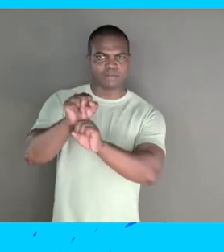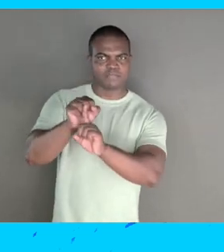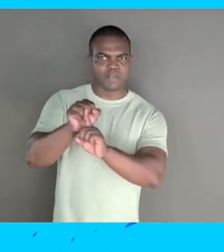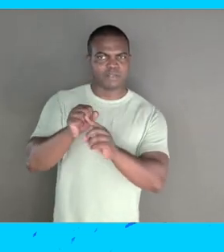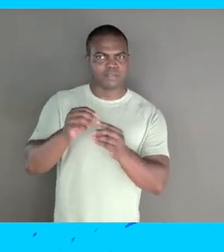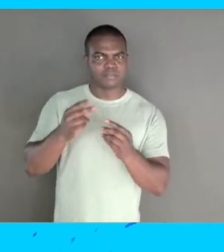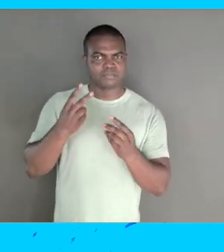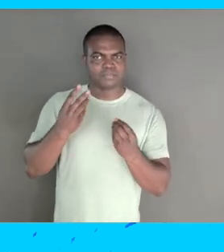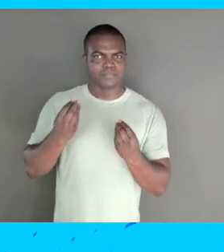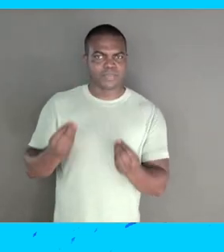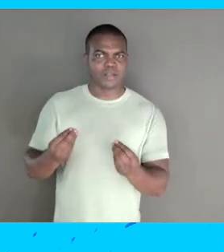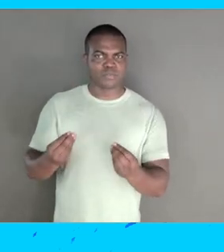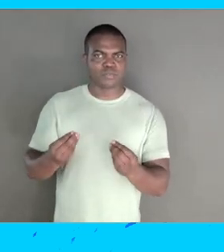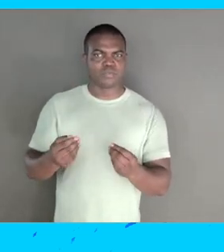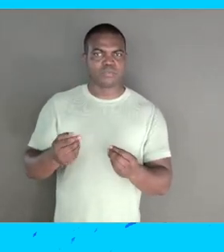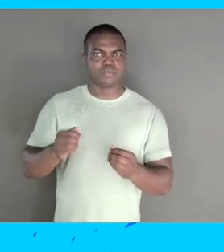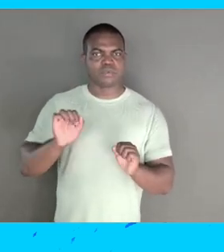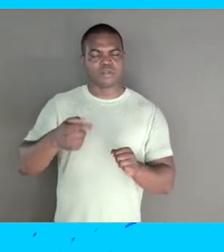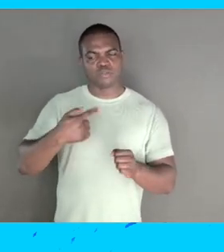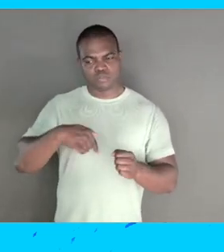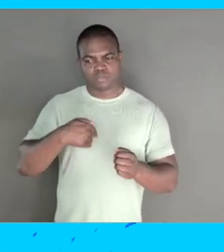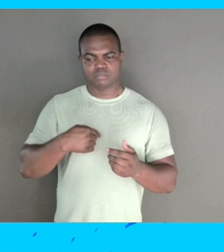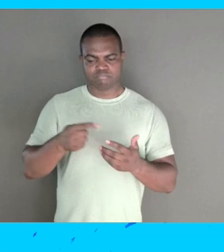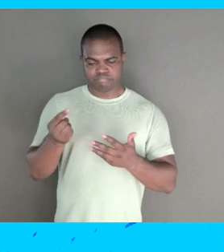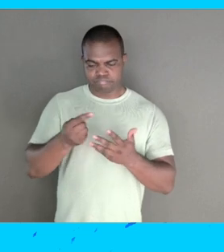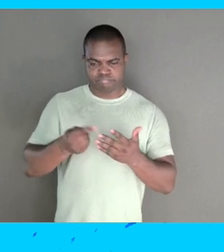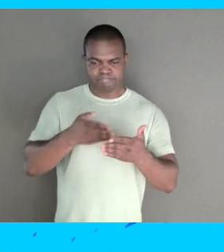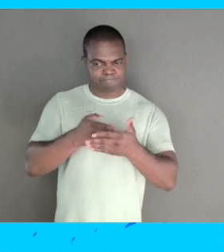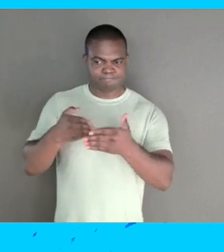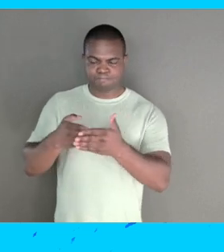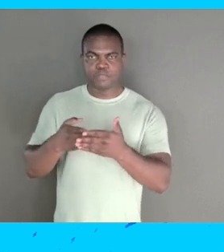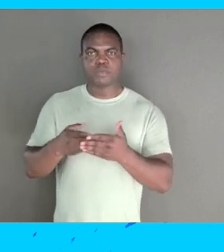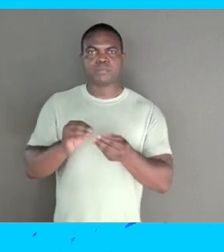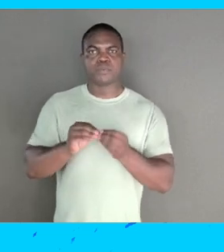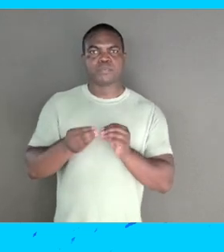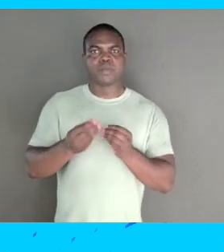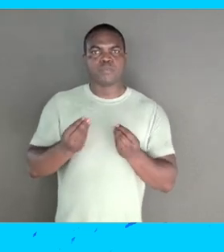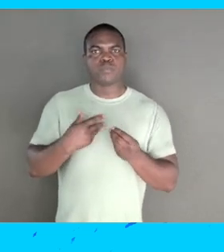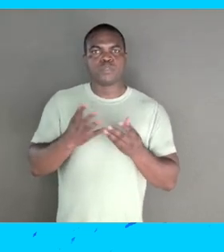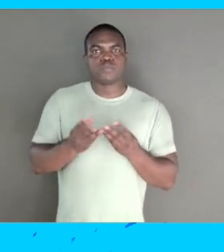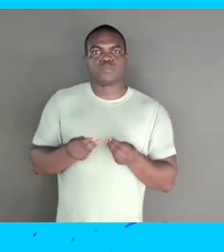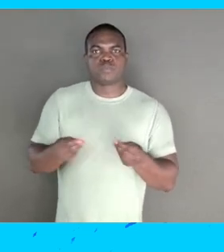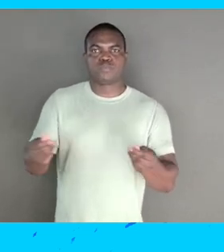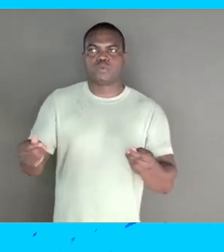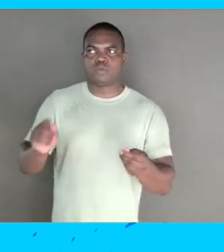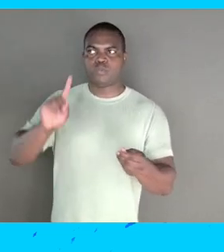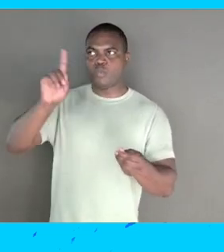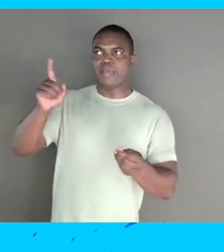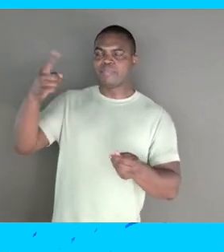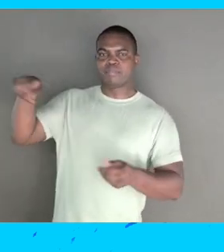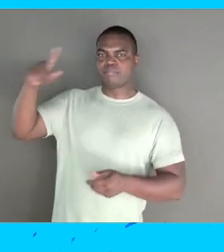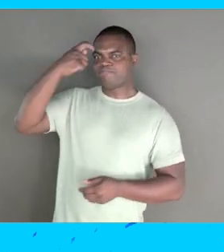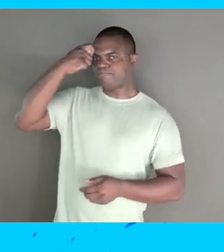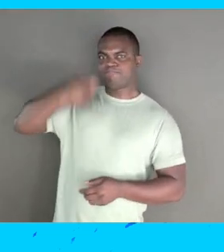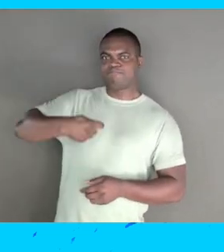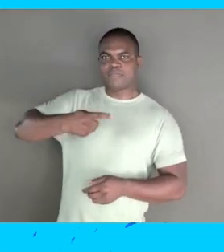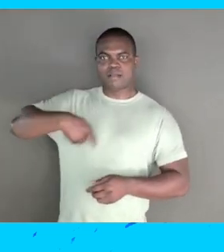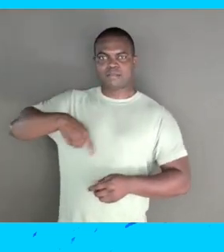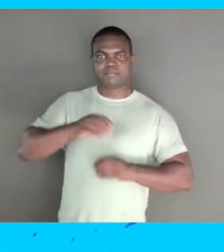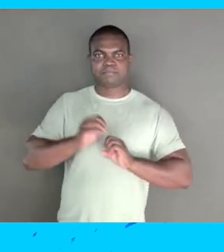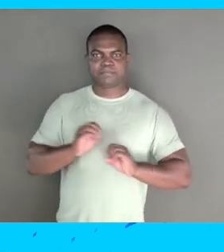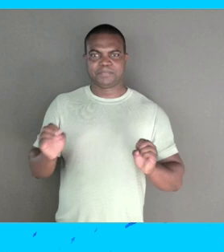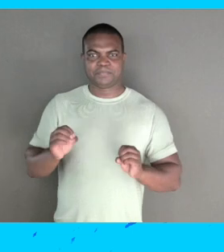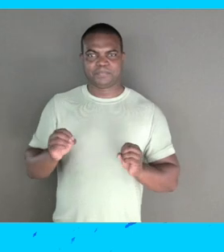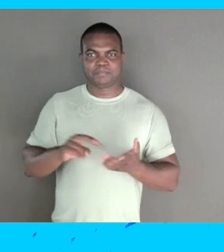not recognized, something that it is considered a foreign trained. And if it's more,